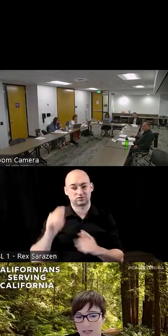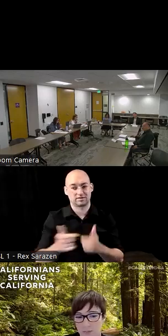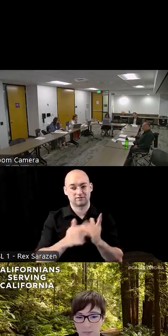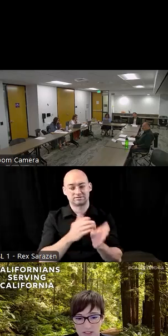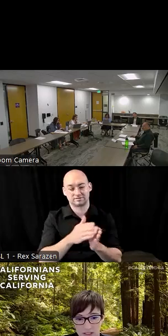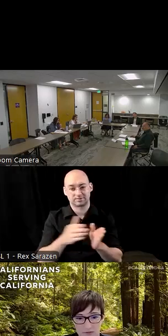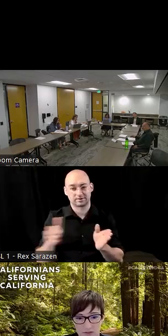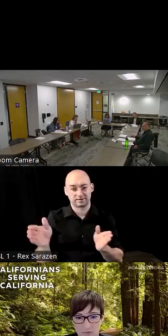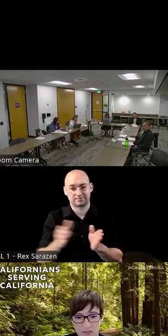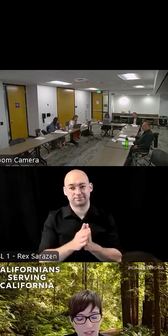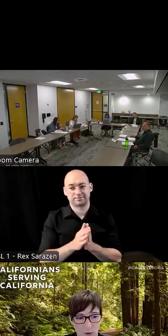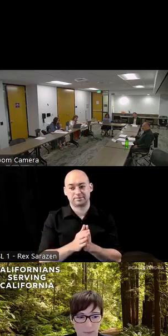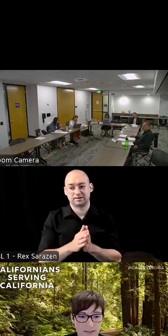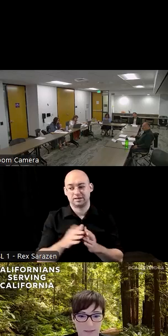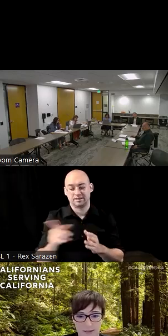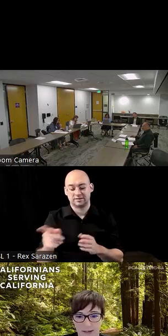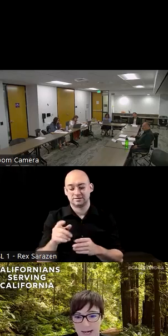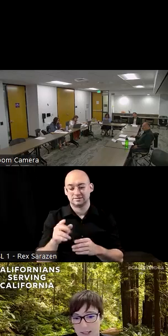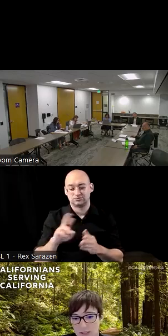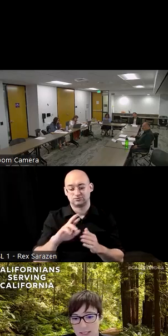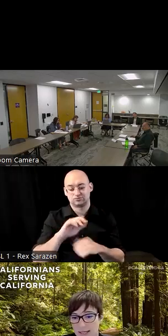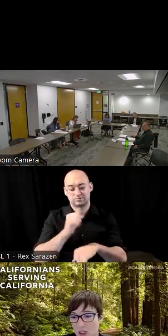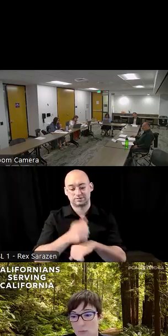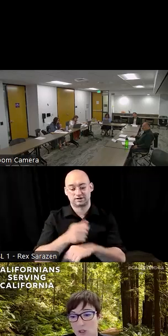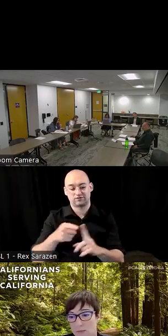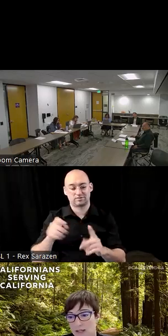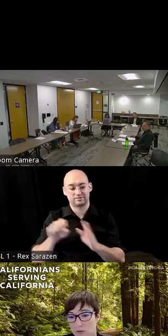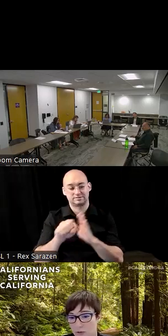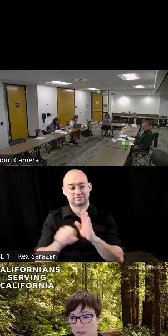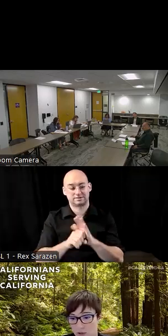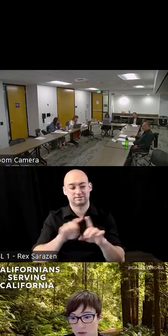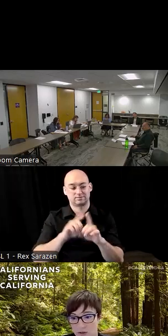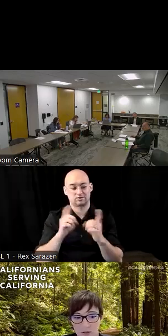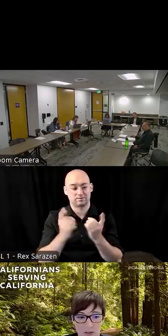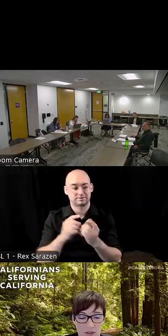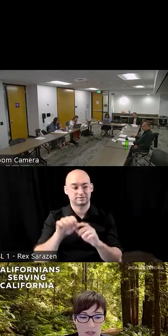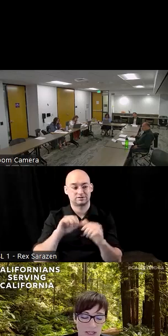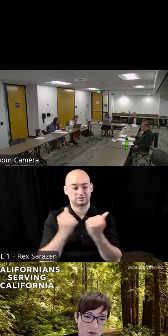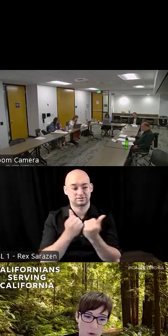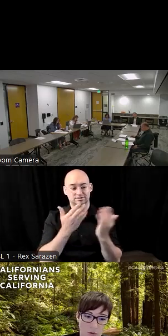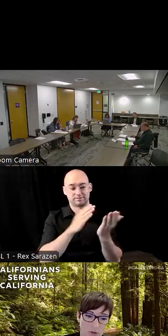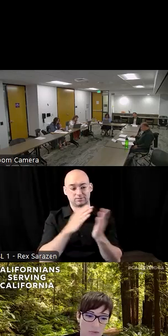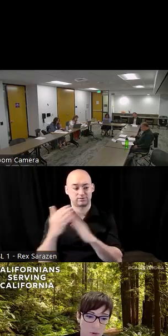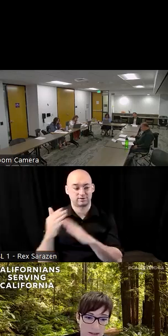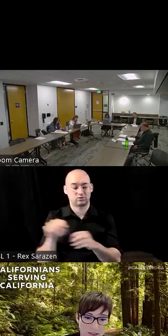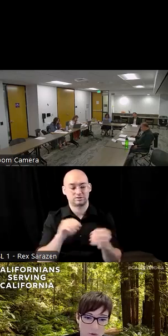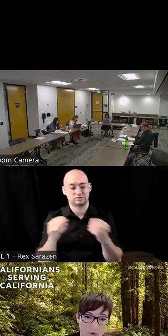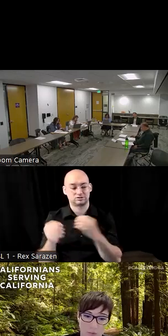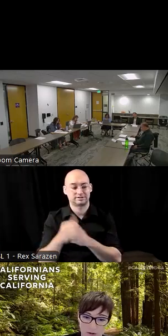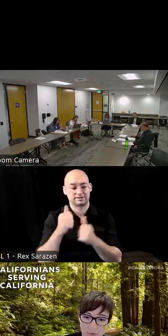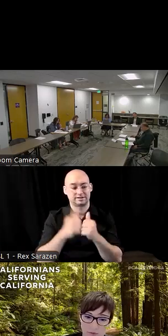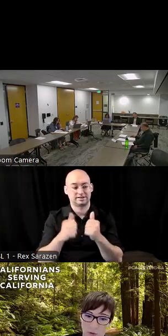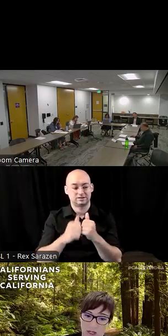is made up of representatives from state departments, agencies, and community-based organizations. Each local community of practice